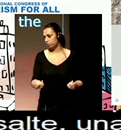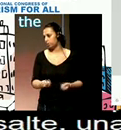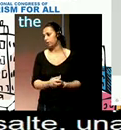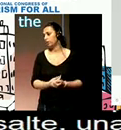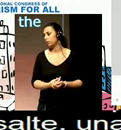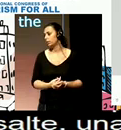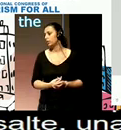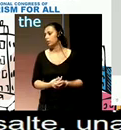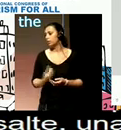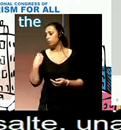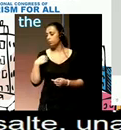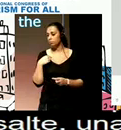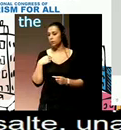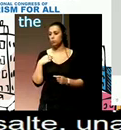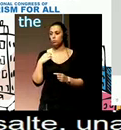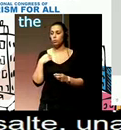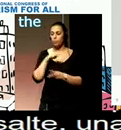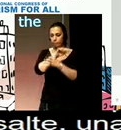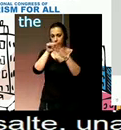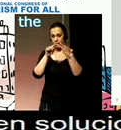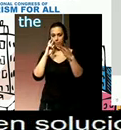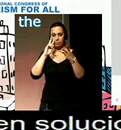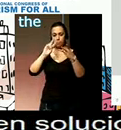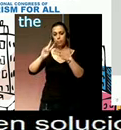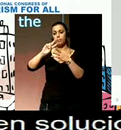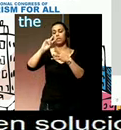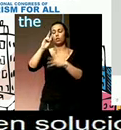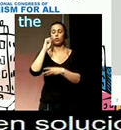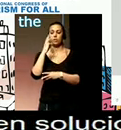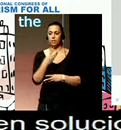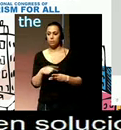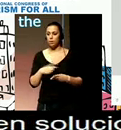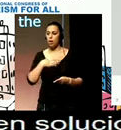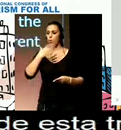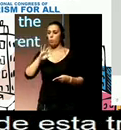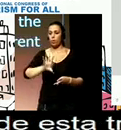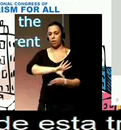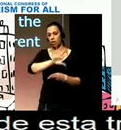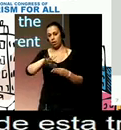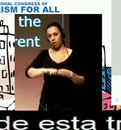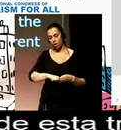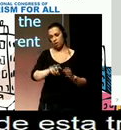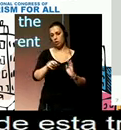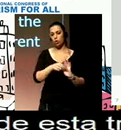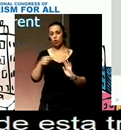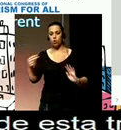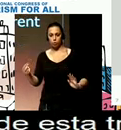can solve many different problems. So, as result from